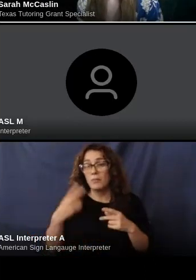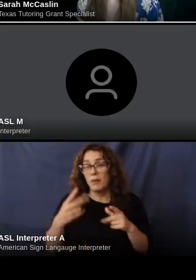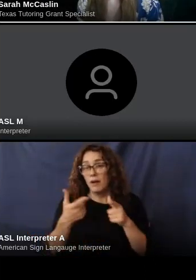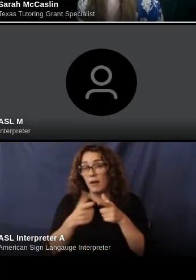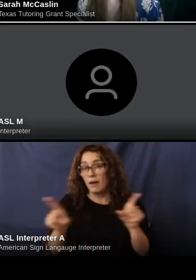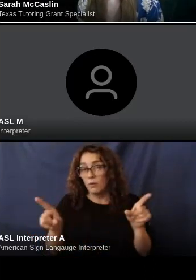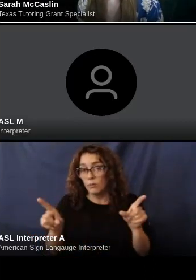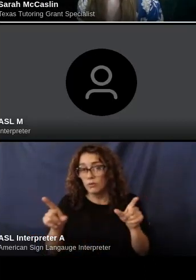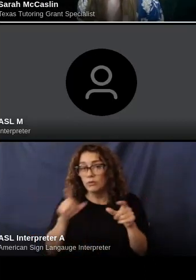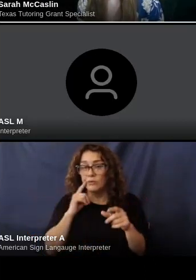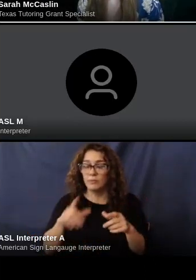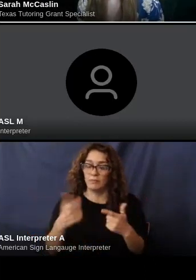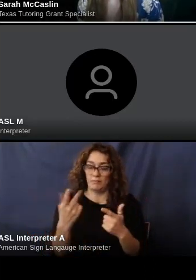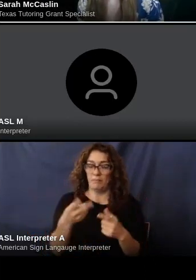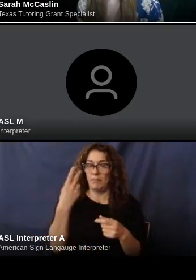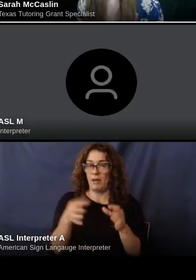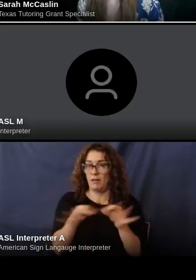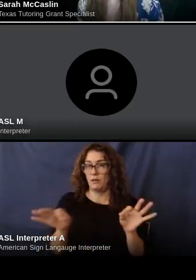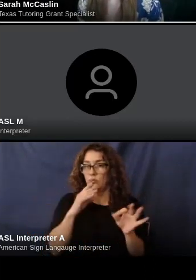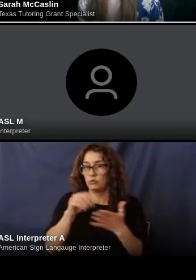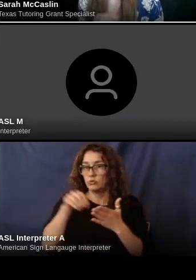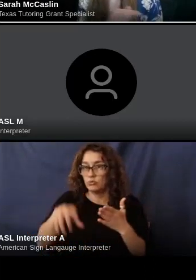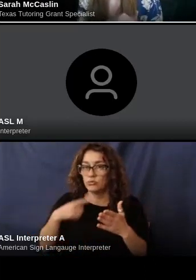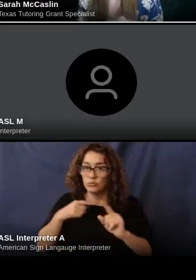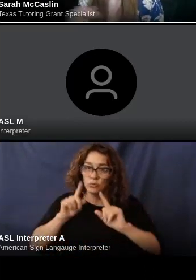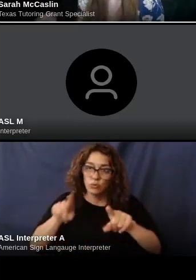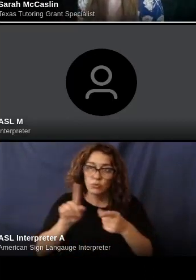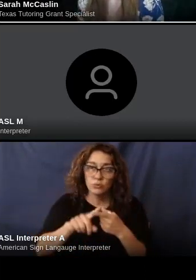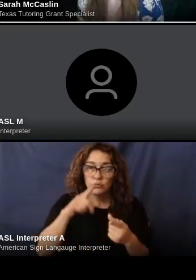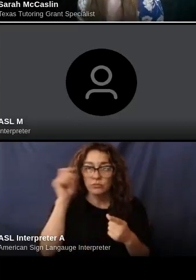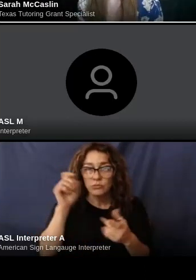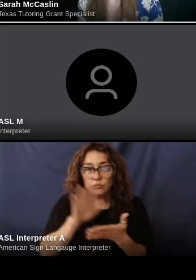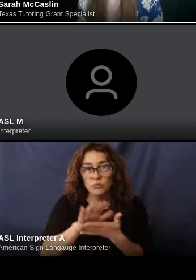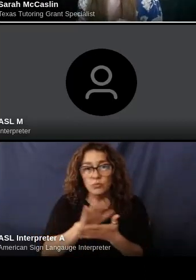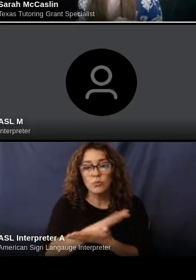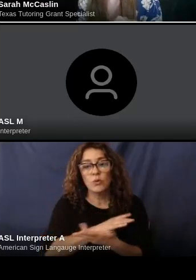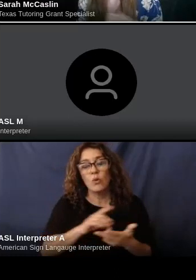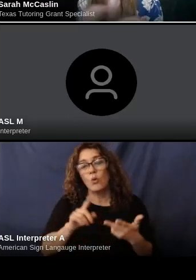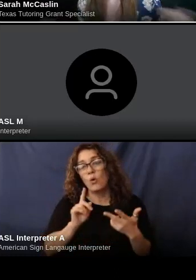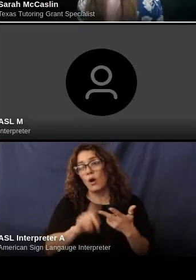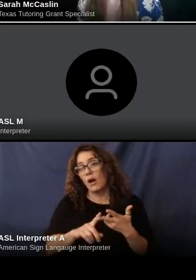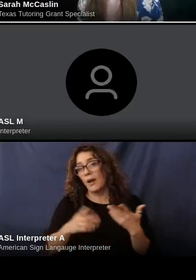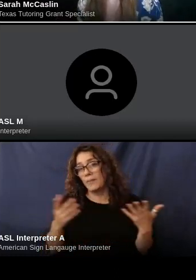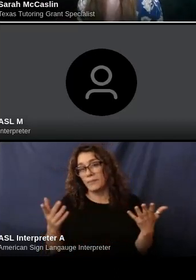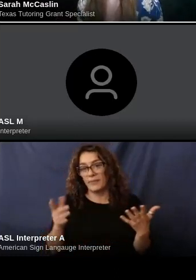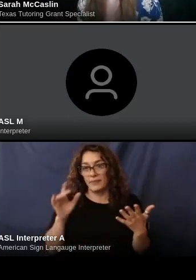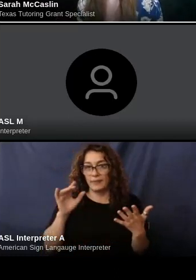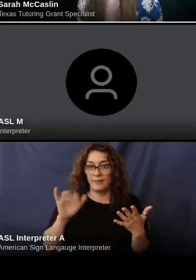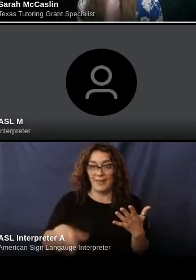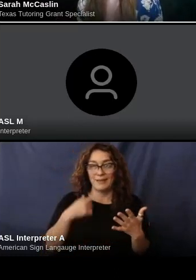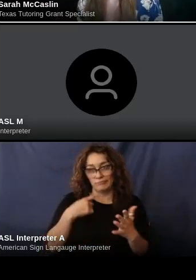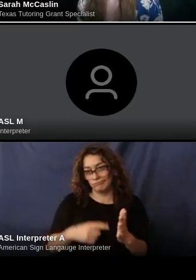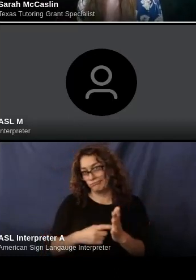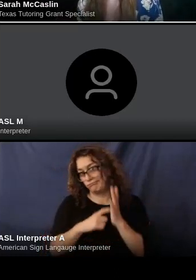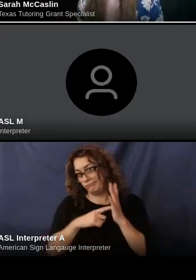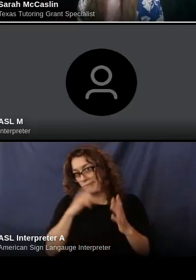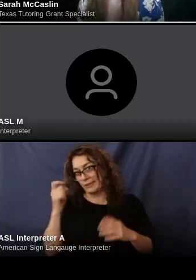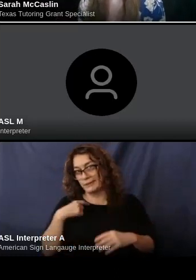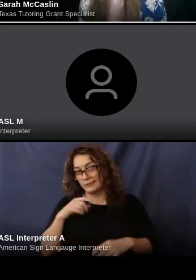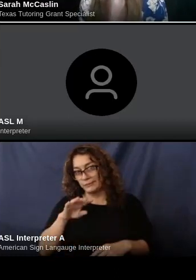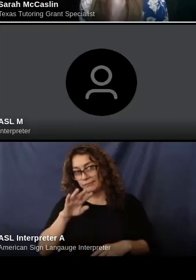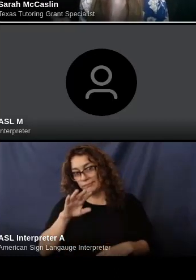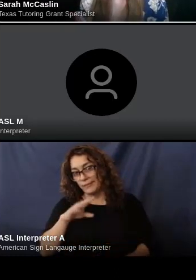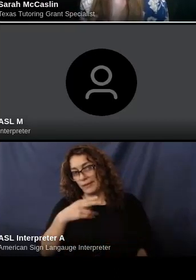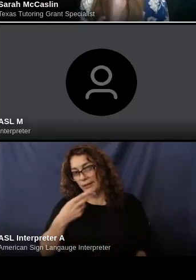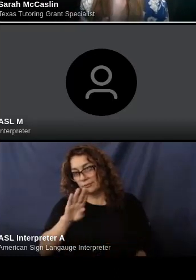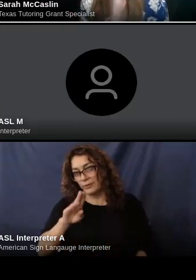summer school, or you're sending people to summer school for the blanket statement of meeting that 45, 30-hour requirement,